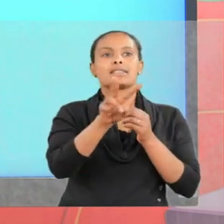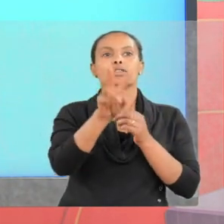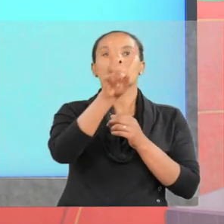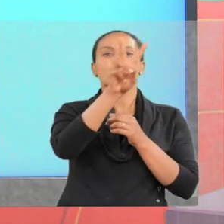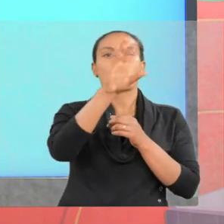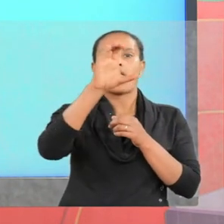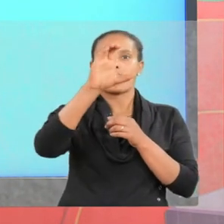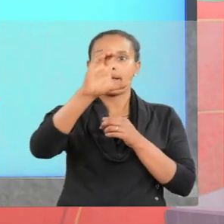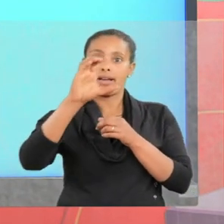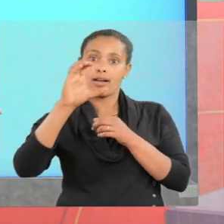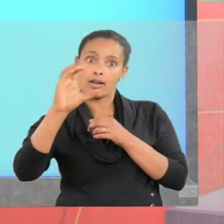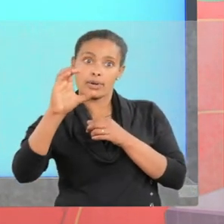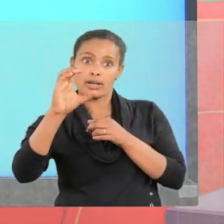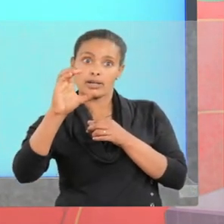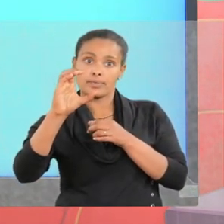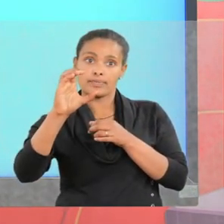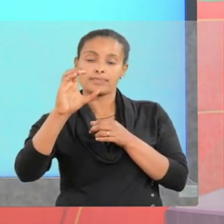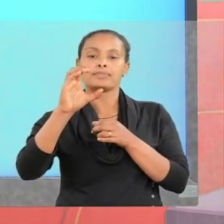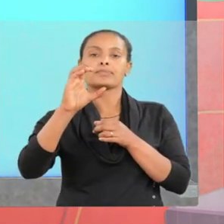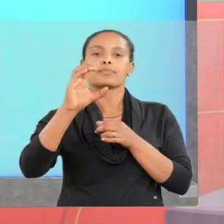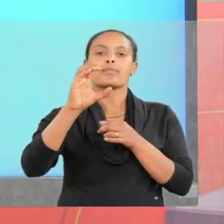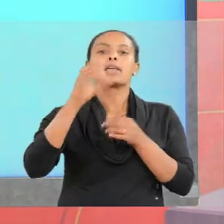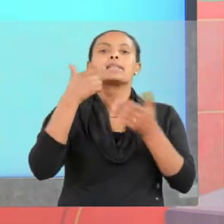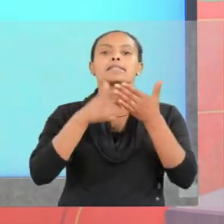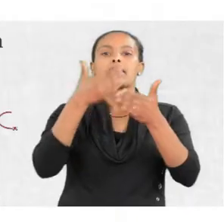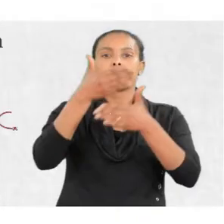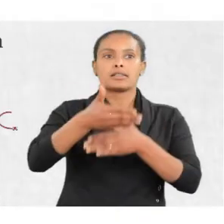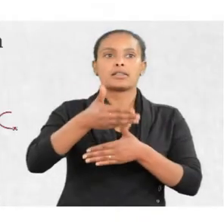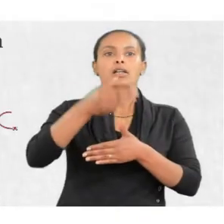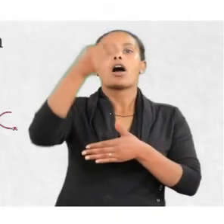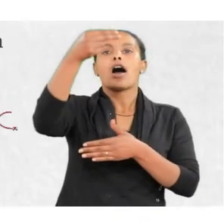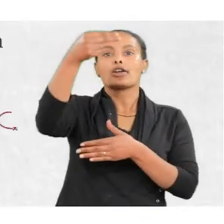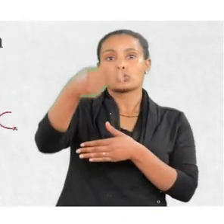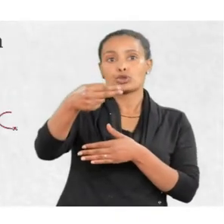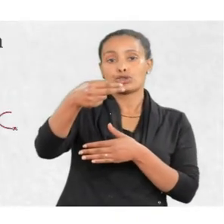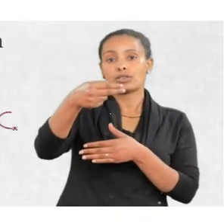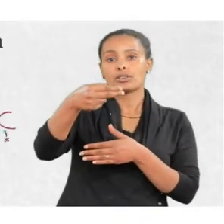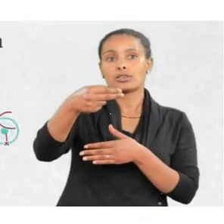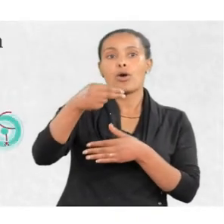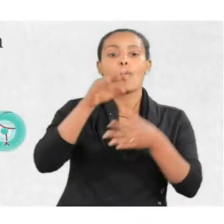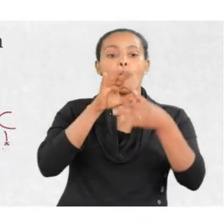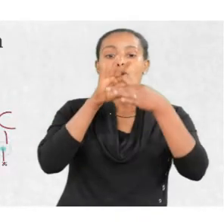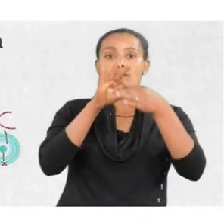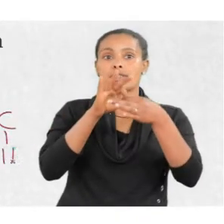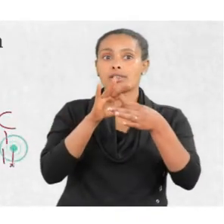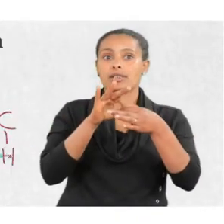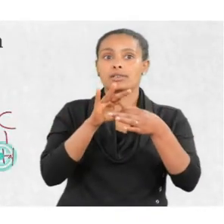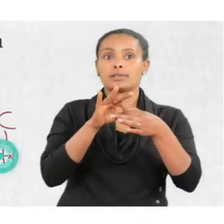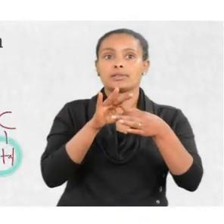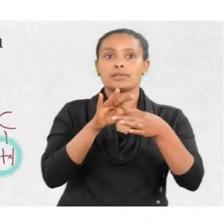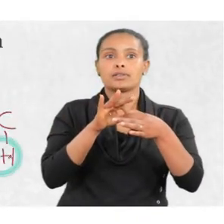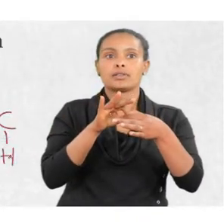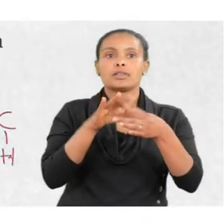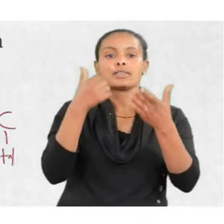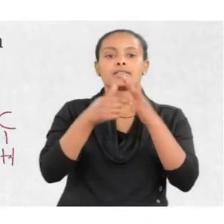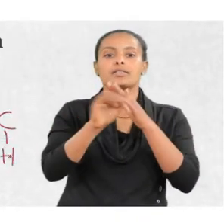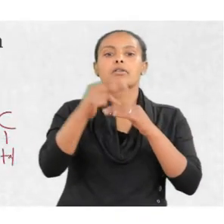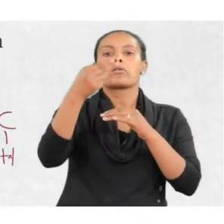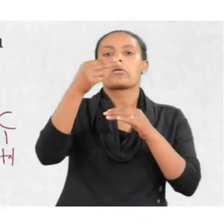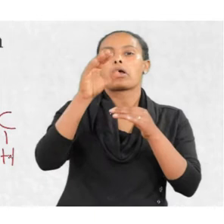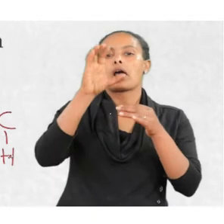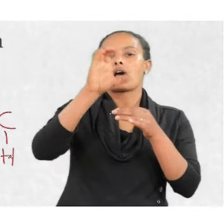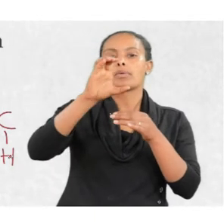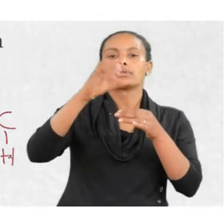carbon. Single bond, carbon. Then hydrogen bonded. This carbon is bonded